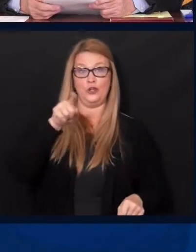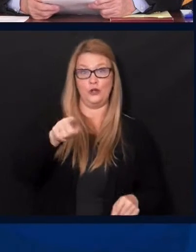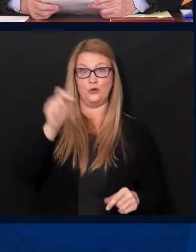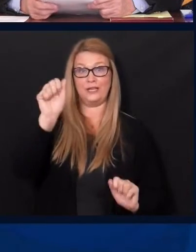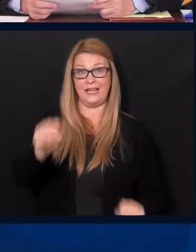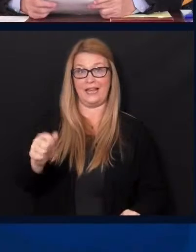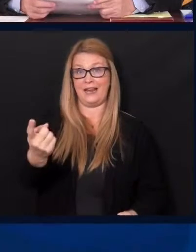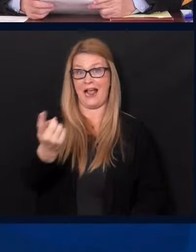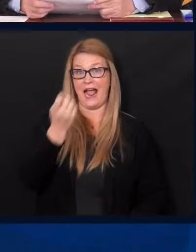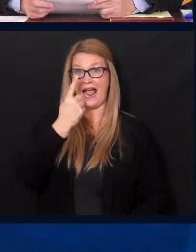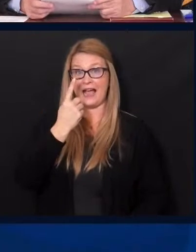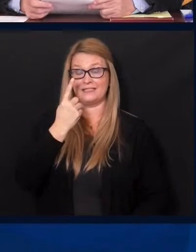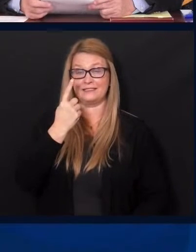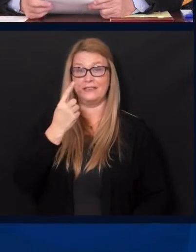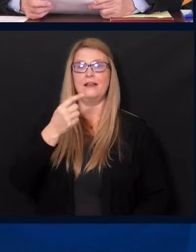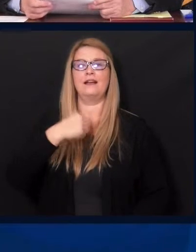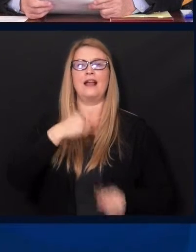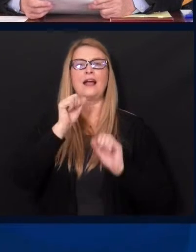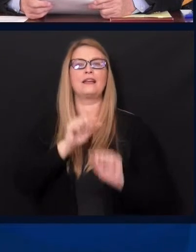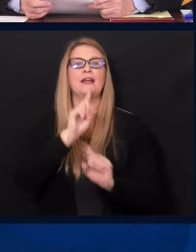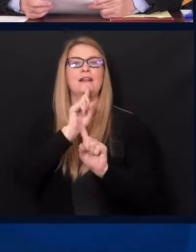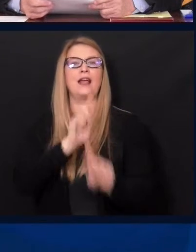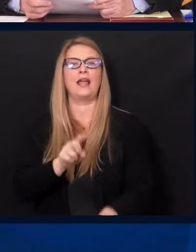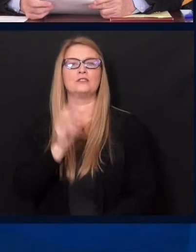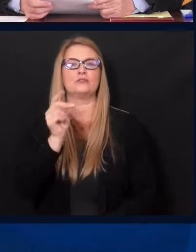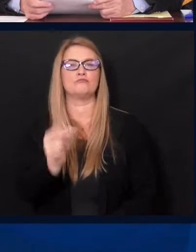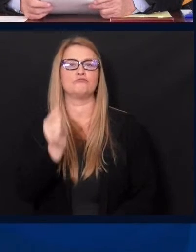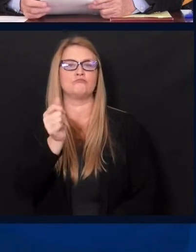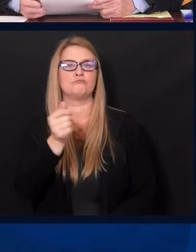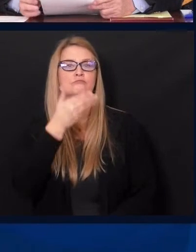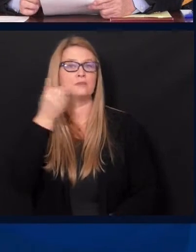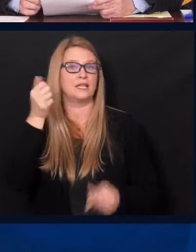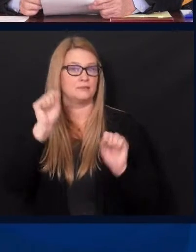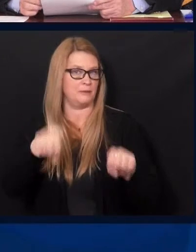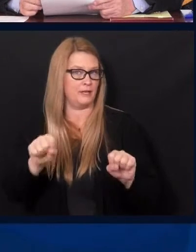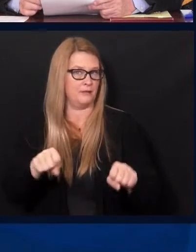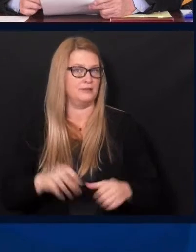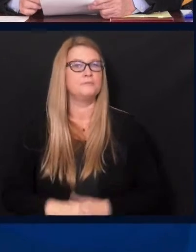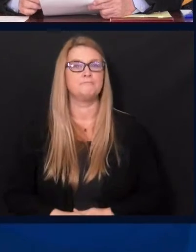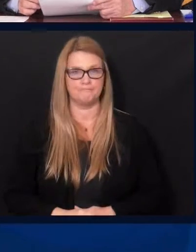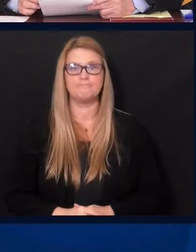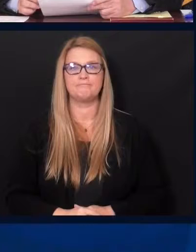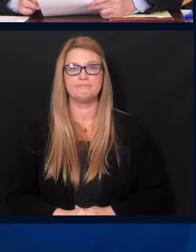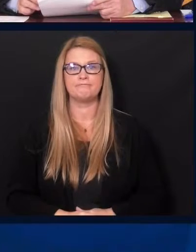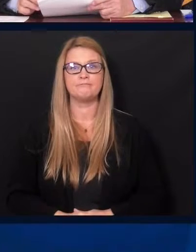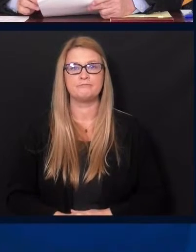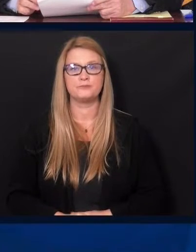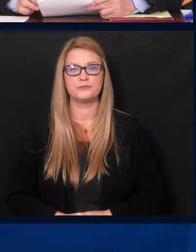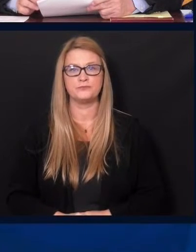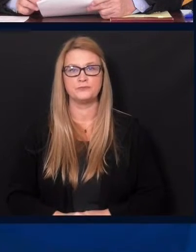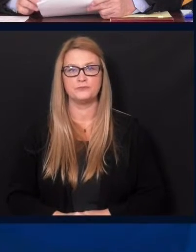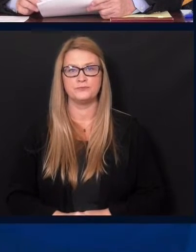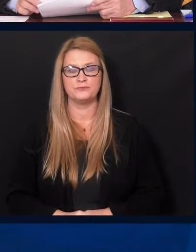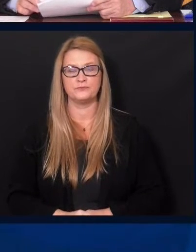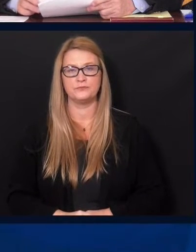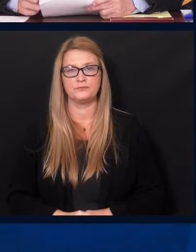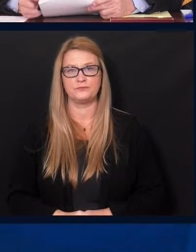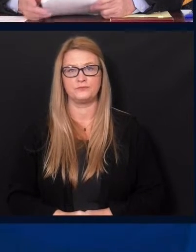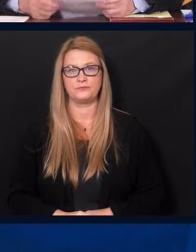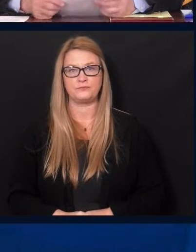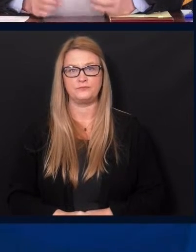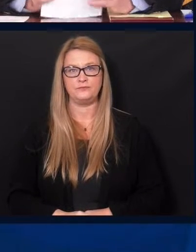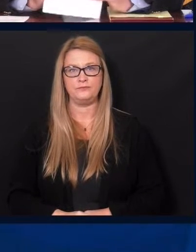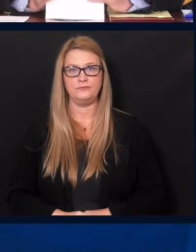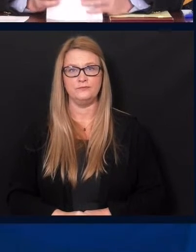and me to absolutely directly answer your questions to the very, very best of my ability. So I truly think